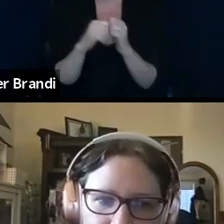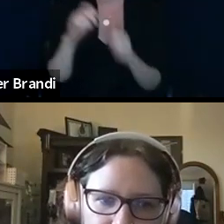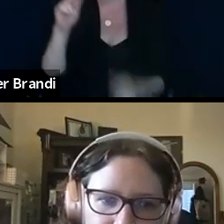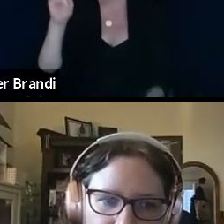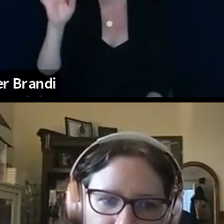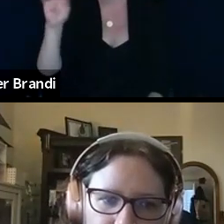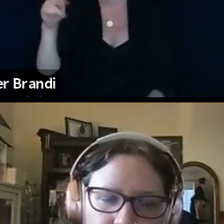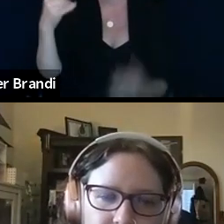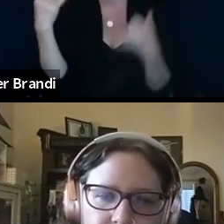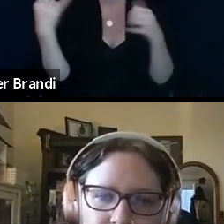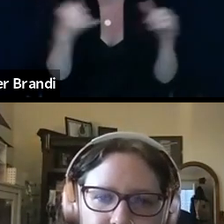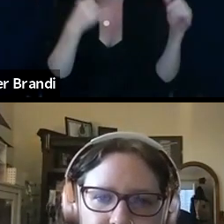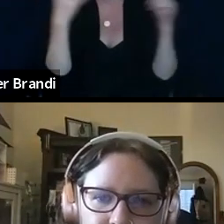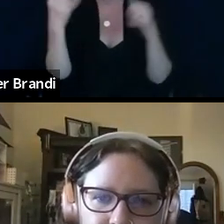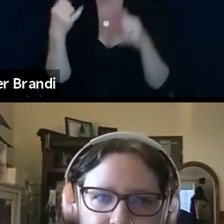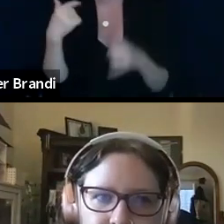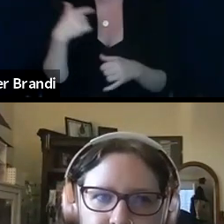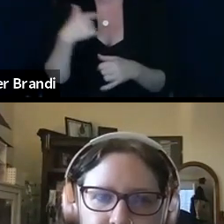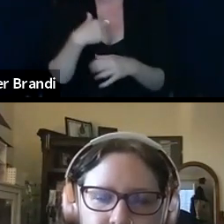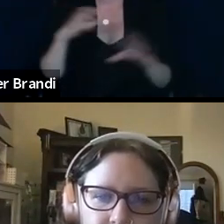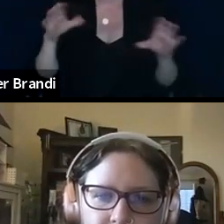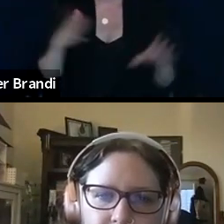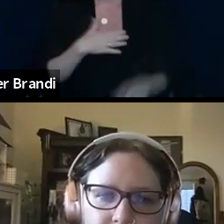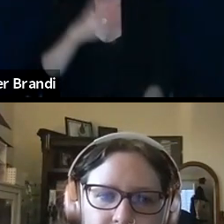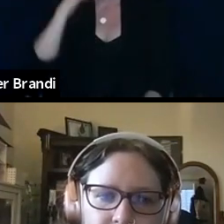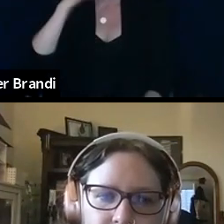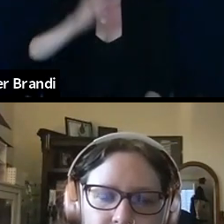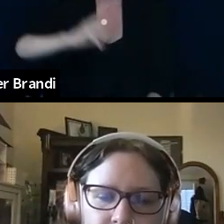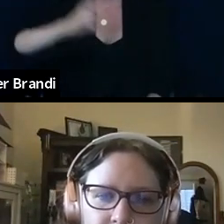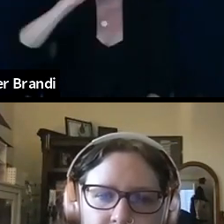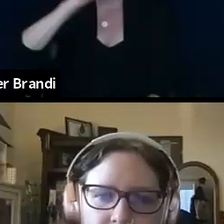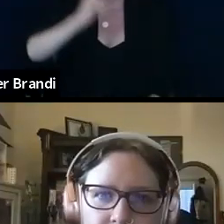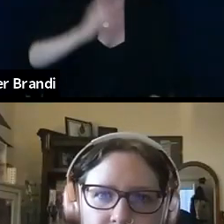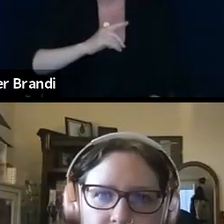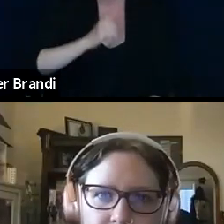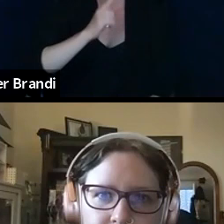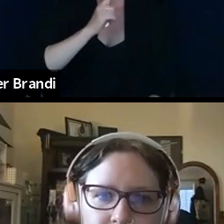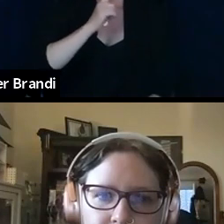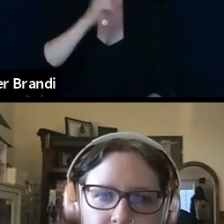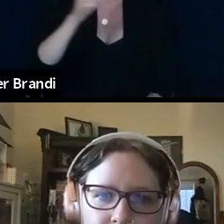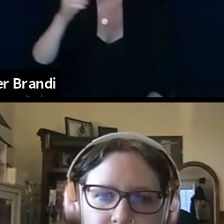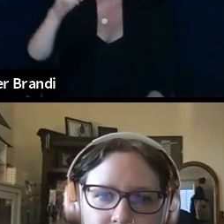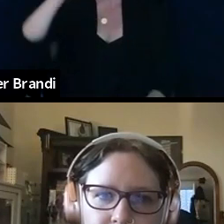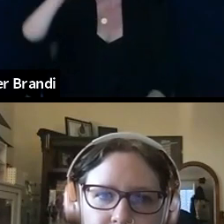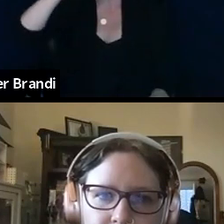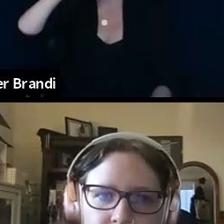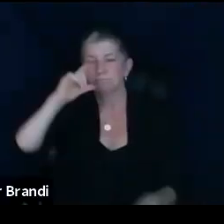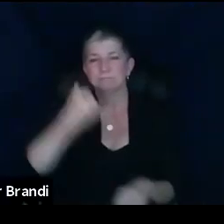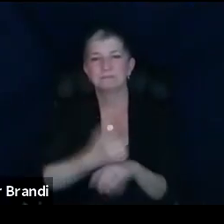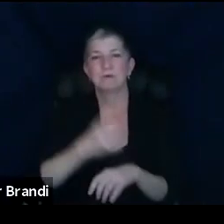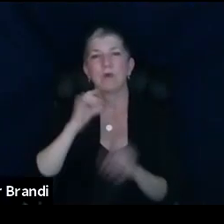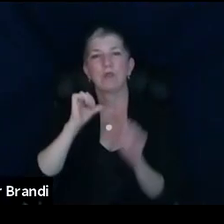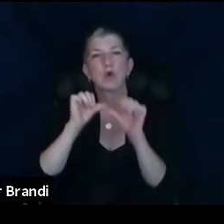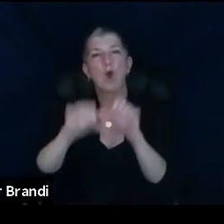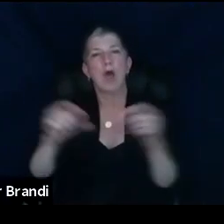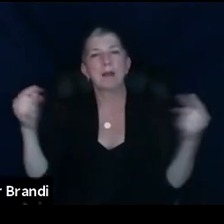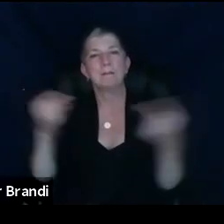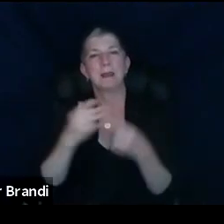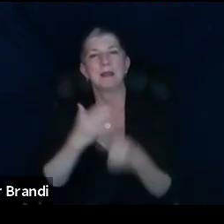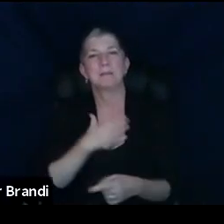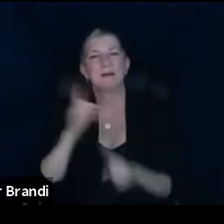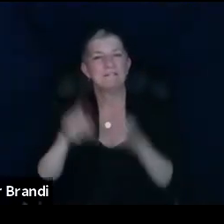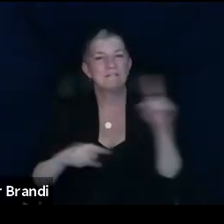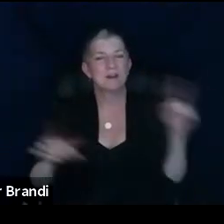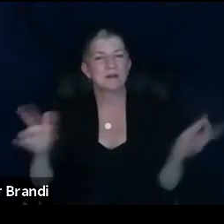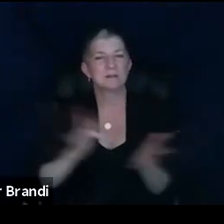is that what I found in my experience is that it kind of resets things for the chronic pain of my various medical